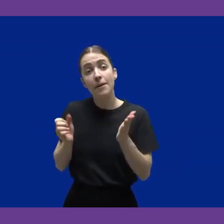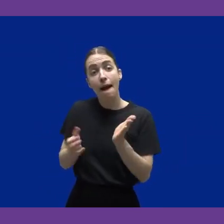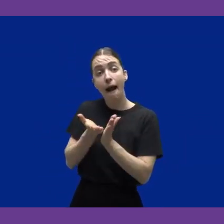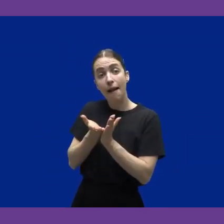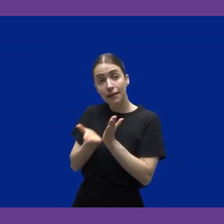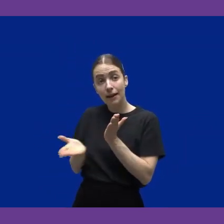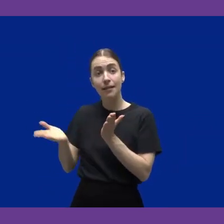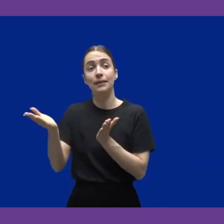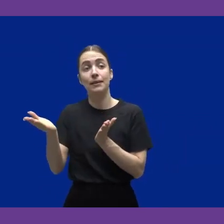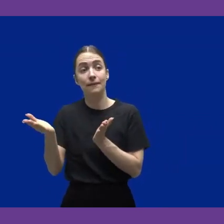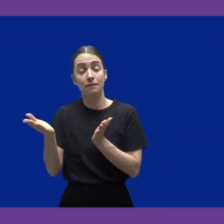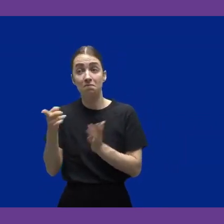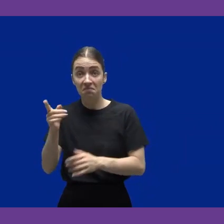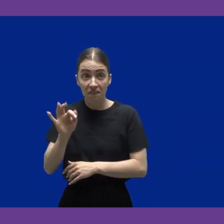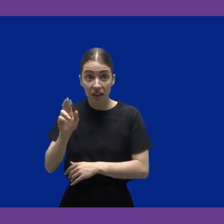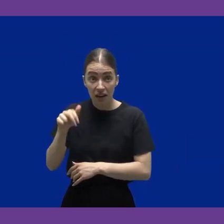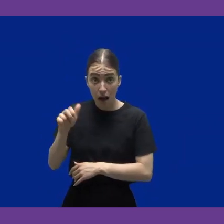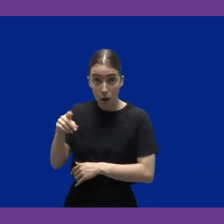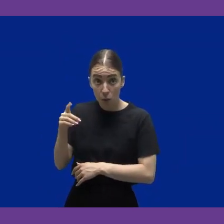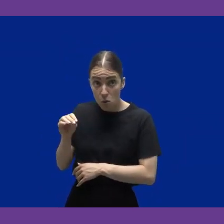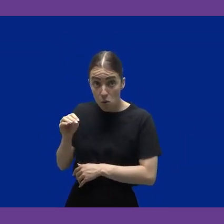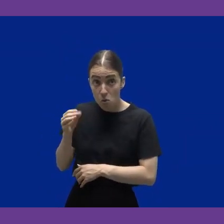So I think we have done it.